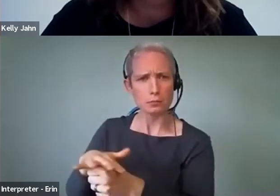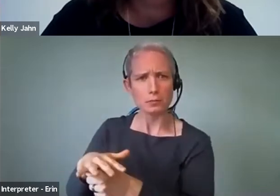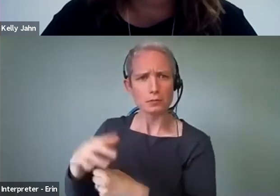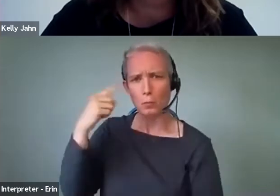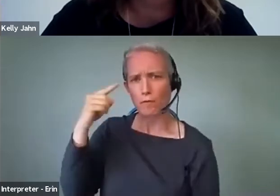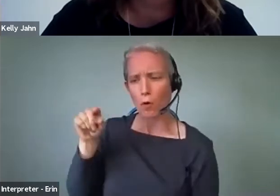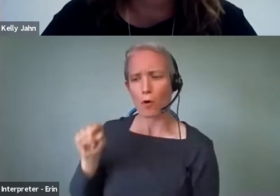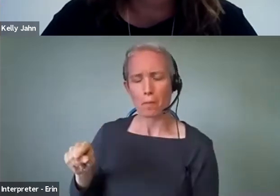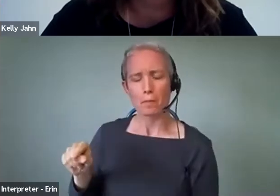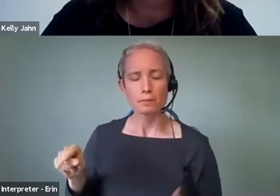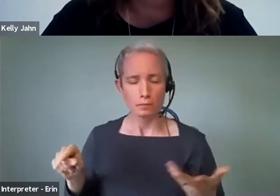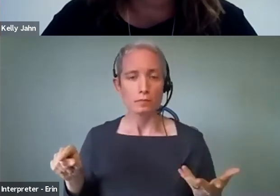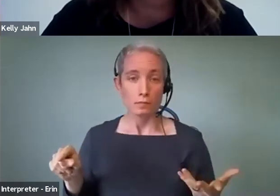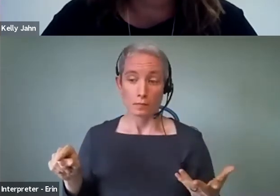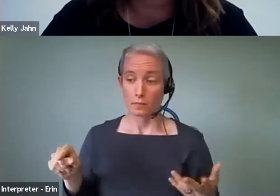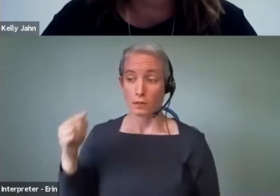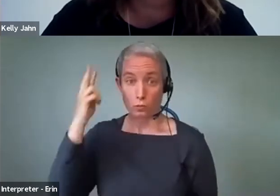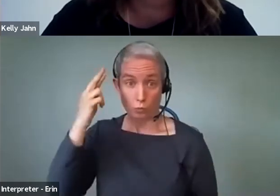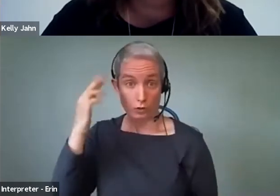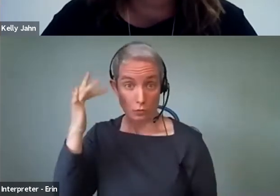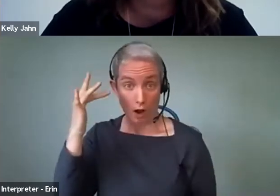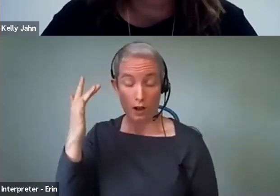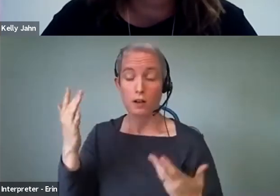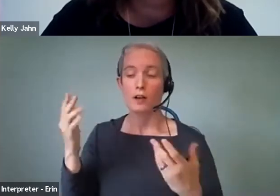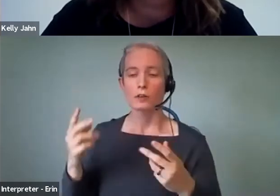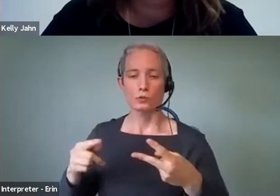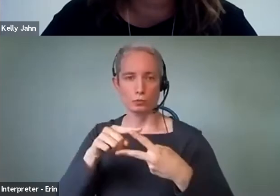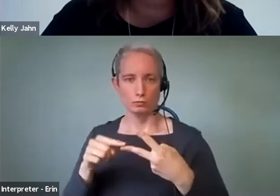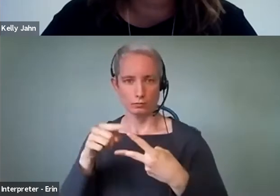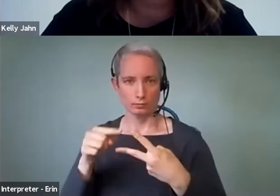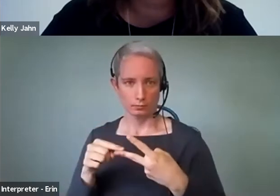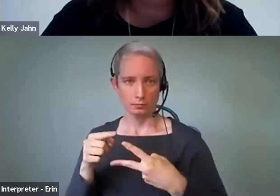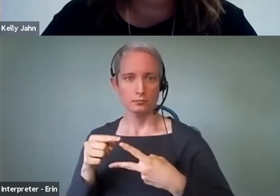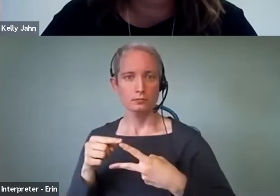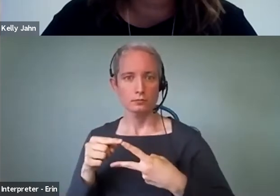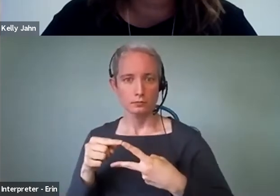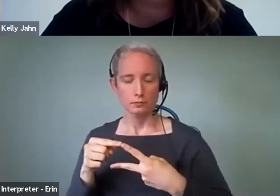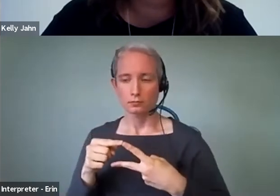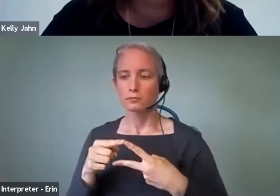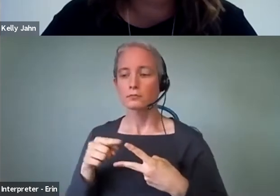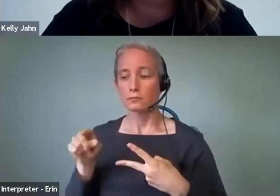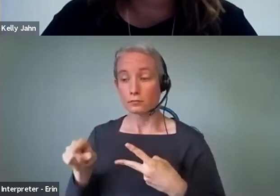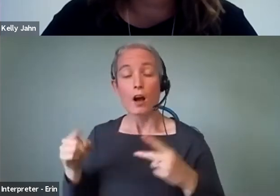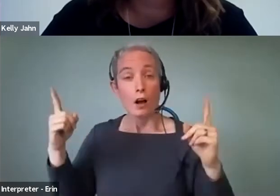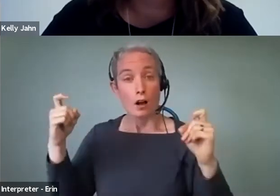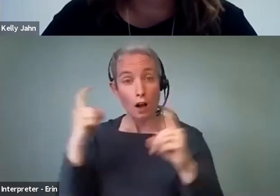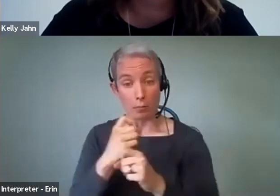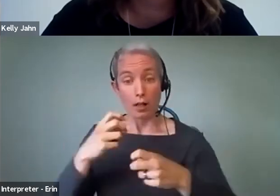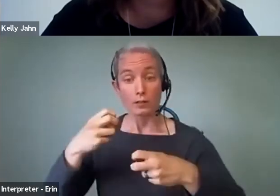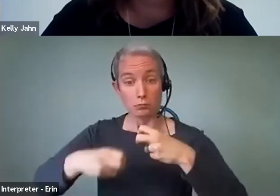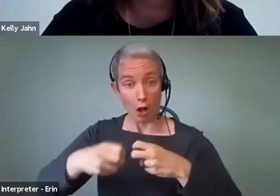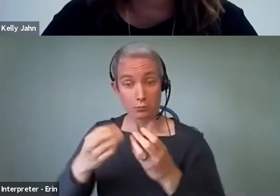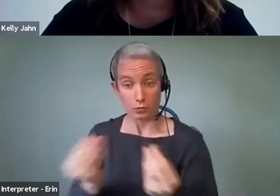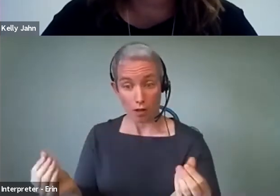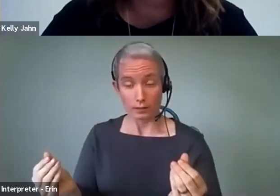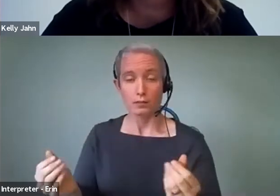would say that you need office space for 2 things, right? So one is complex problem solving and collaboration